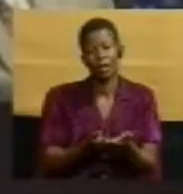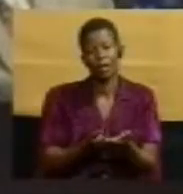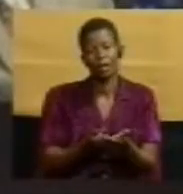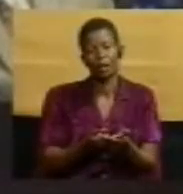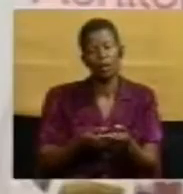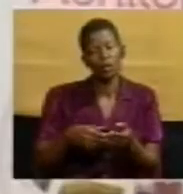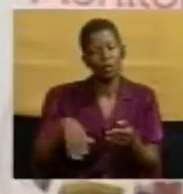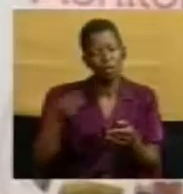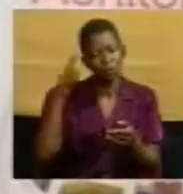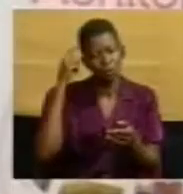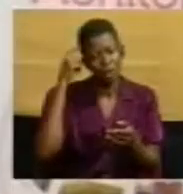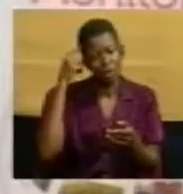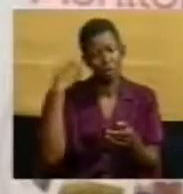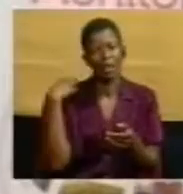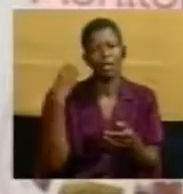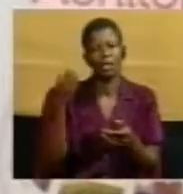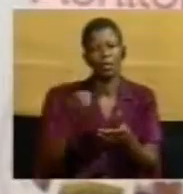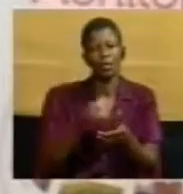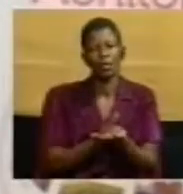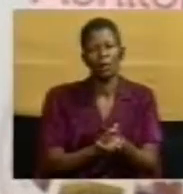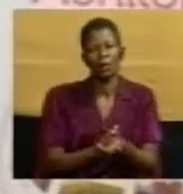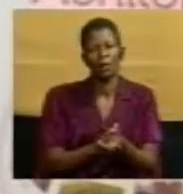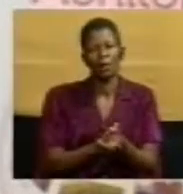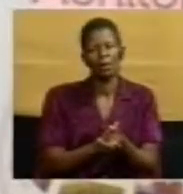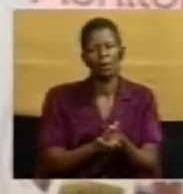also aware as government that if we